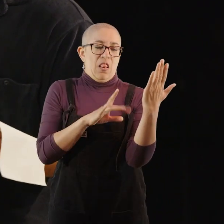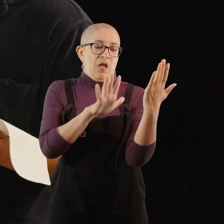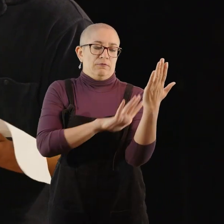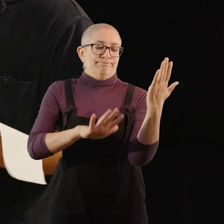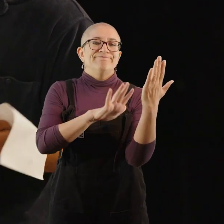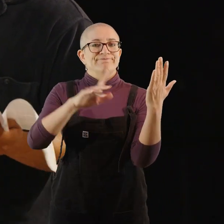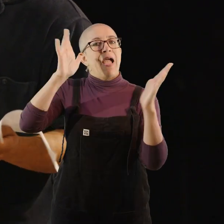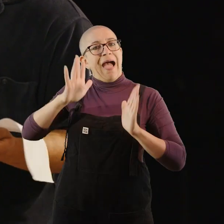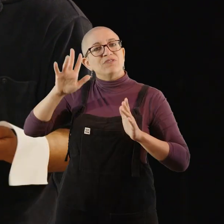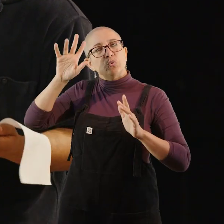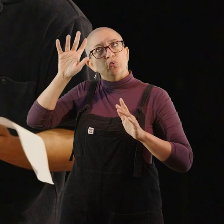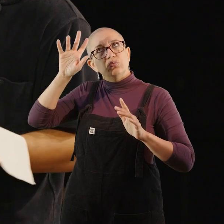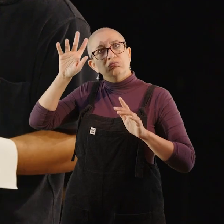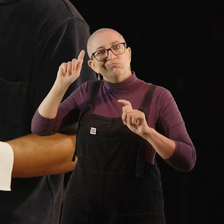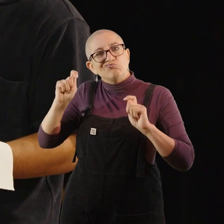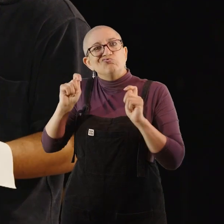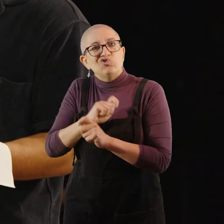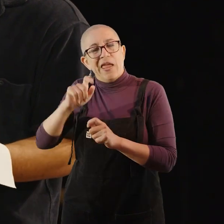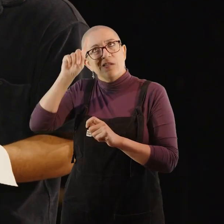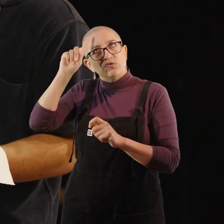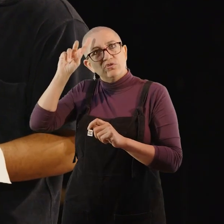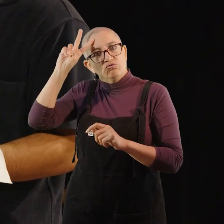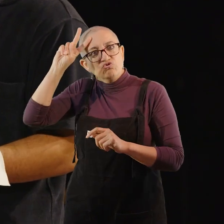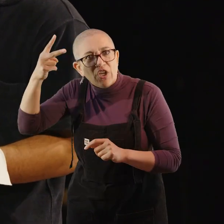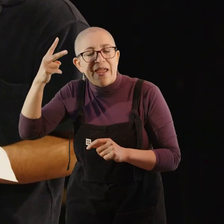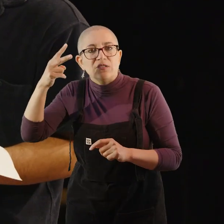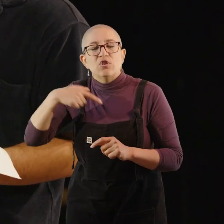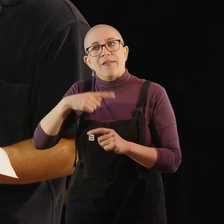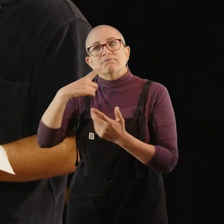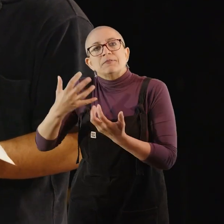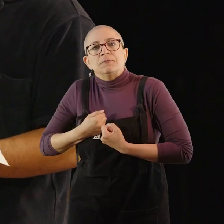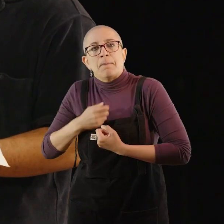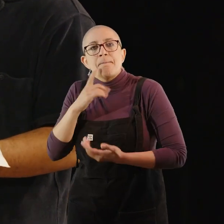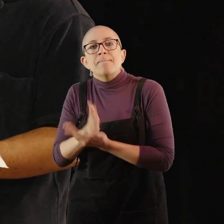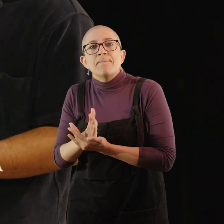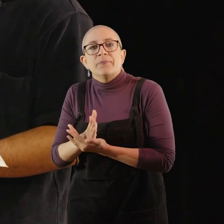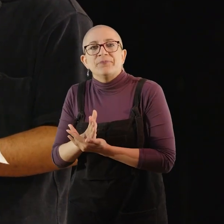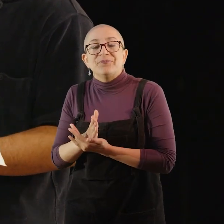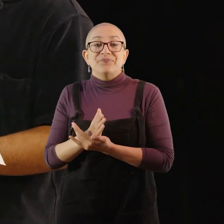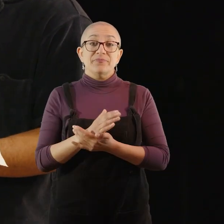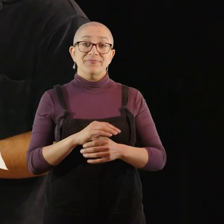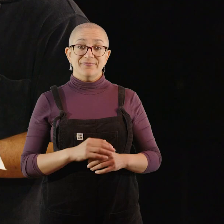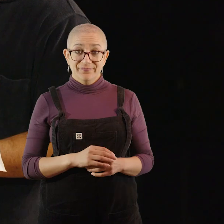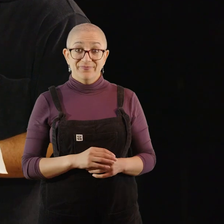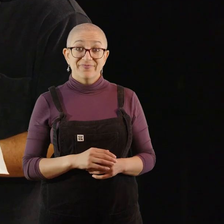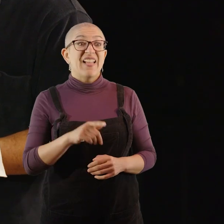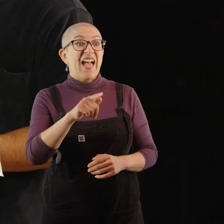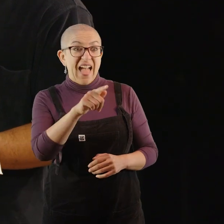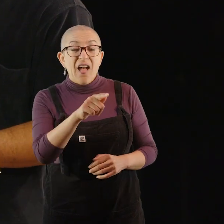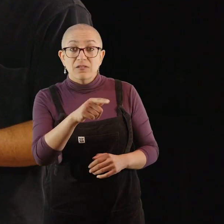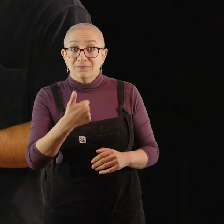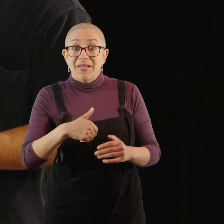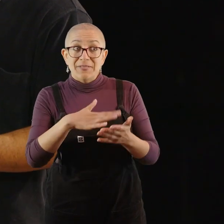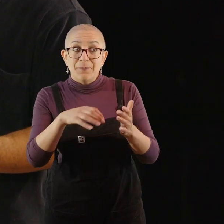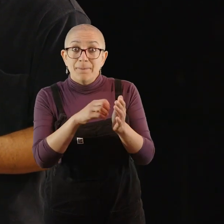to be a change. Which point specifically, I don't know, but we find it in the playing and it changes. Yeah. And she still has some persuasion She to